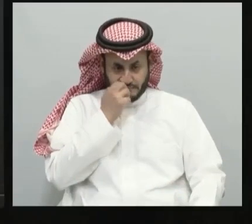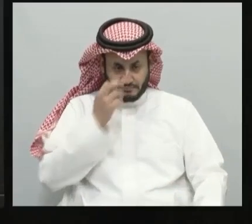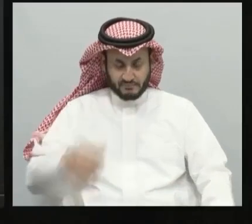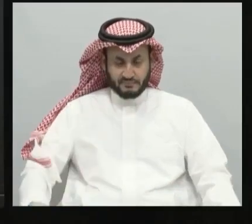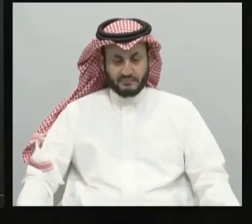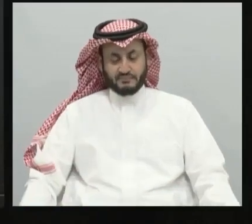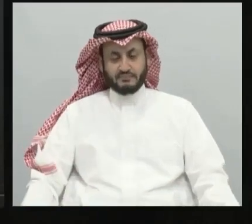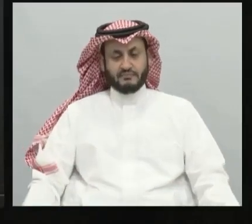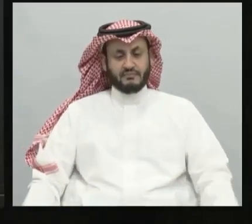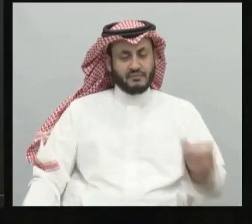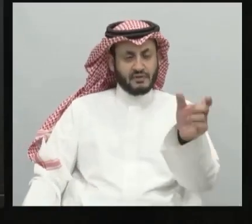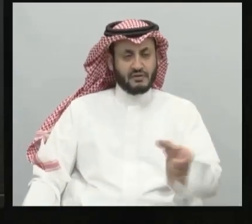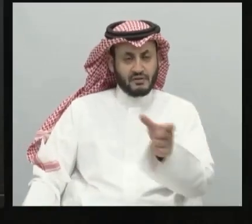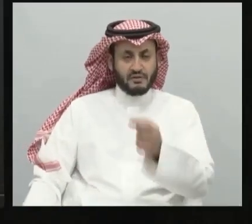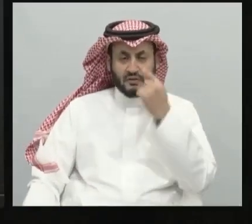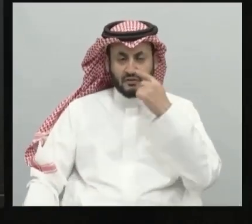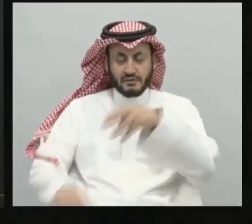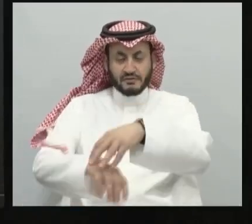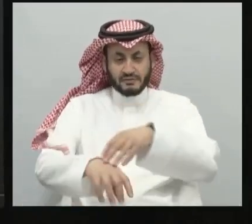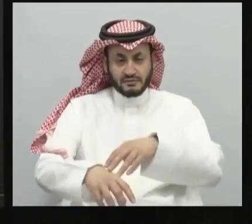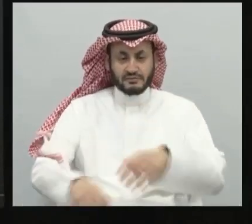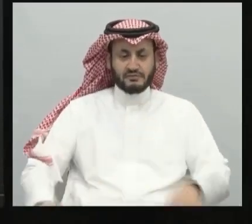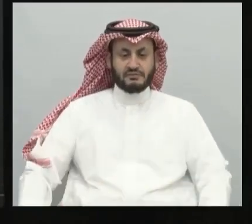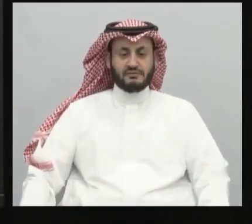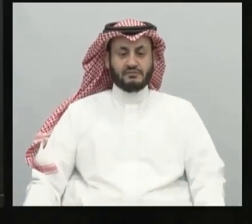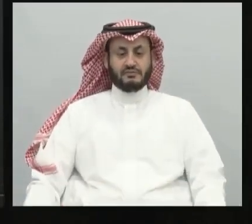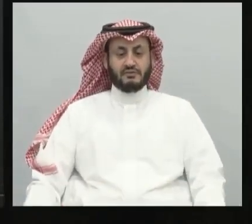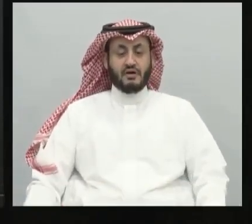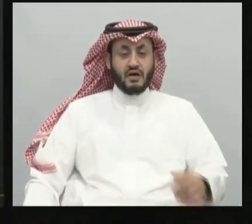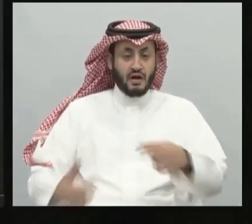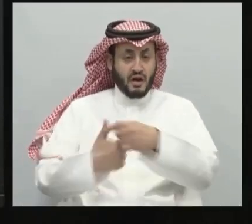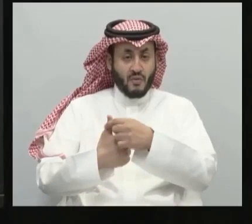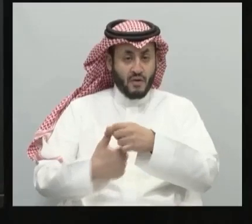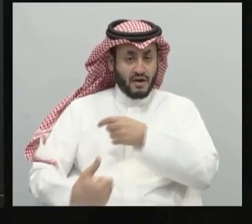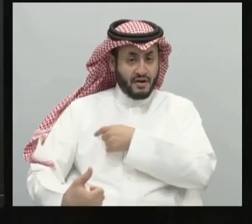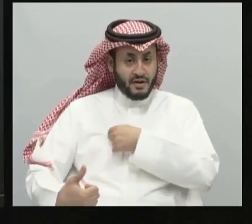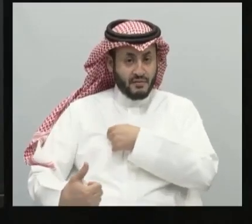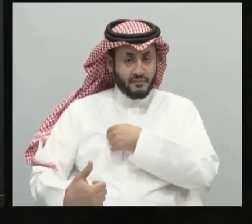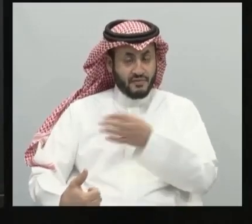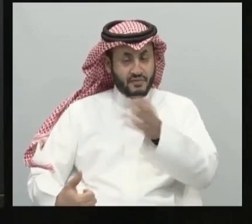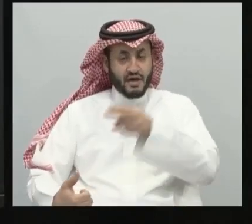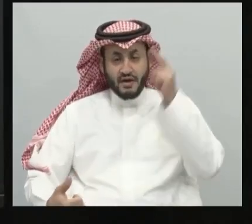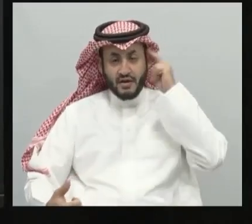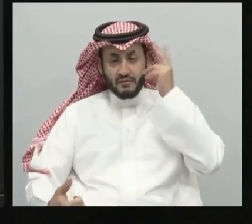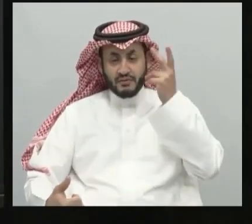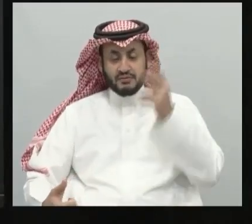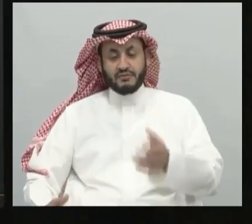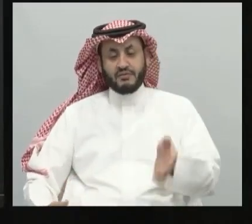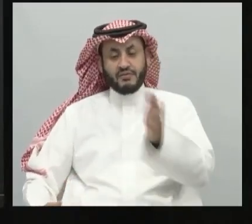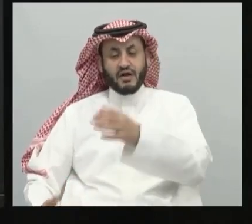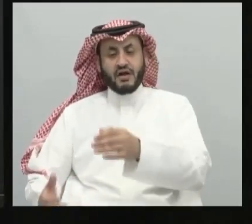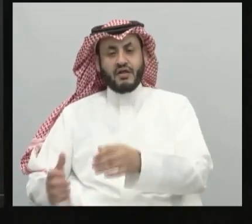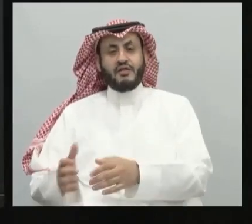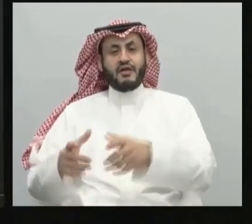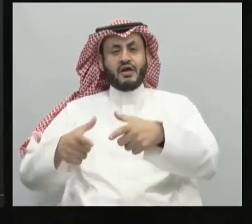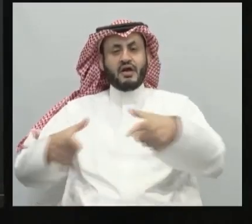if you already know names of any country or nationality or capital, circle that. Take a moment.